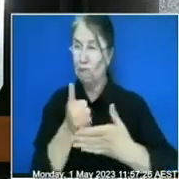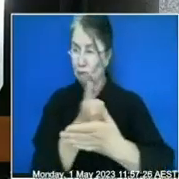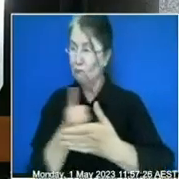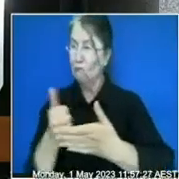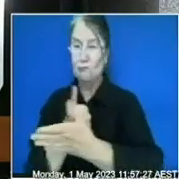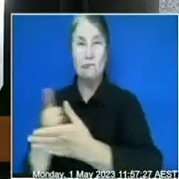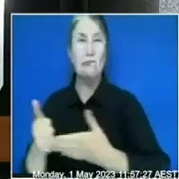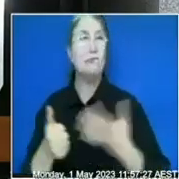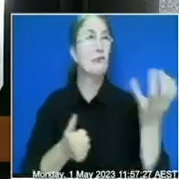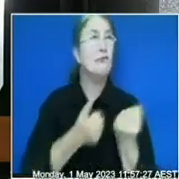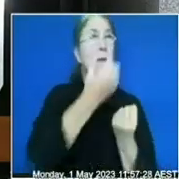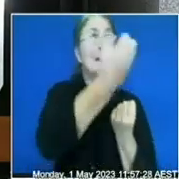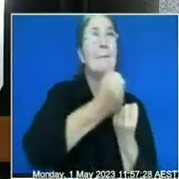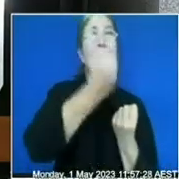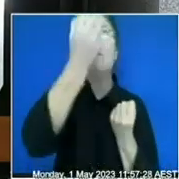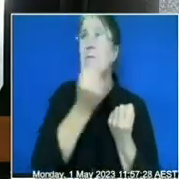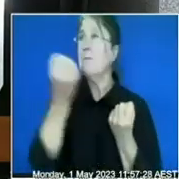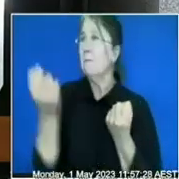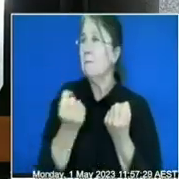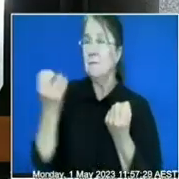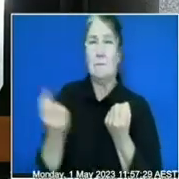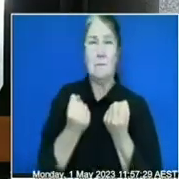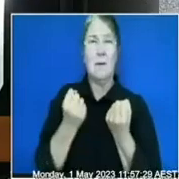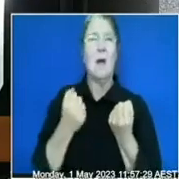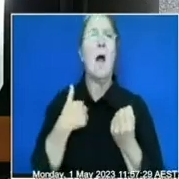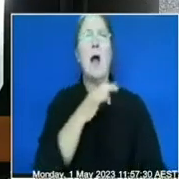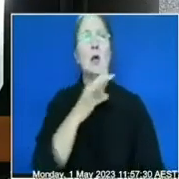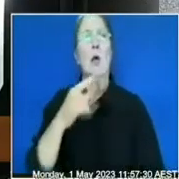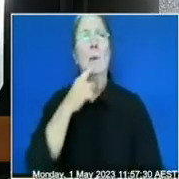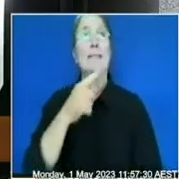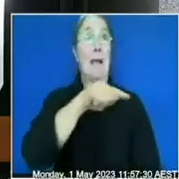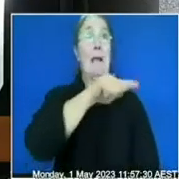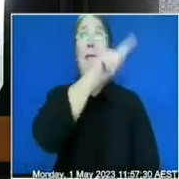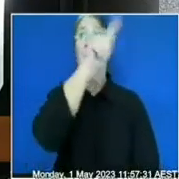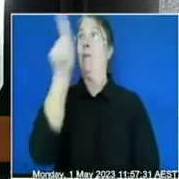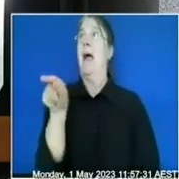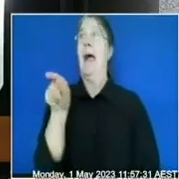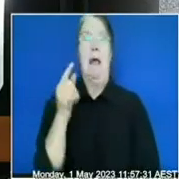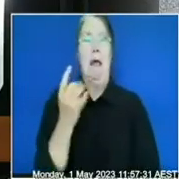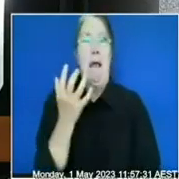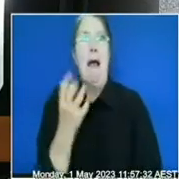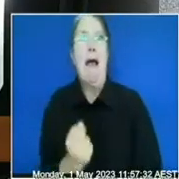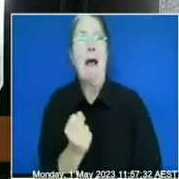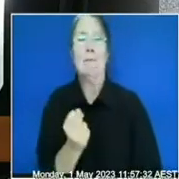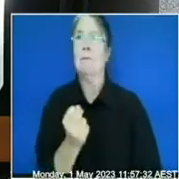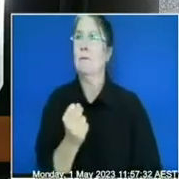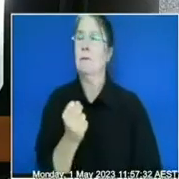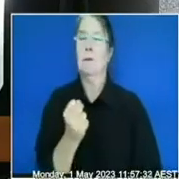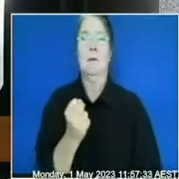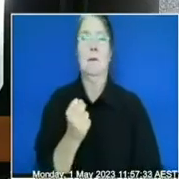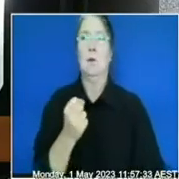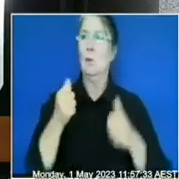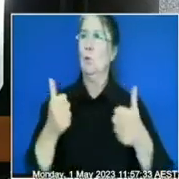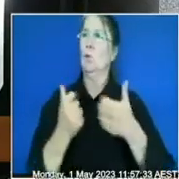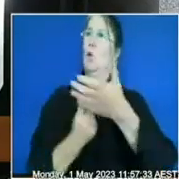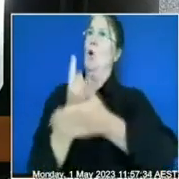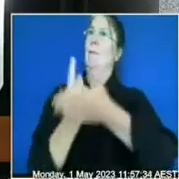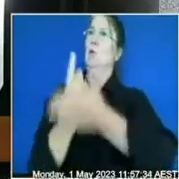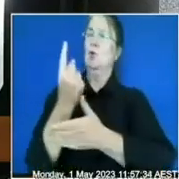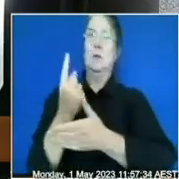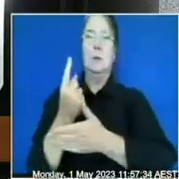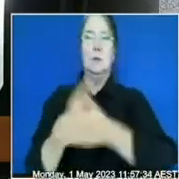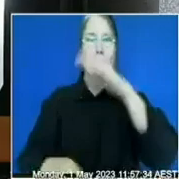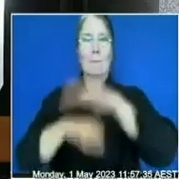maturity in a full period of evaluation, we've done our very best to try and bring those learnings in, and particularly the learnings around implementation have